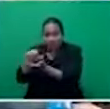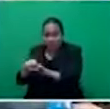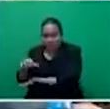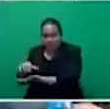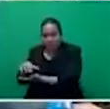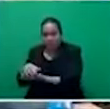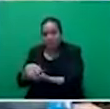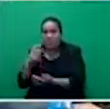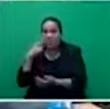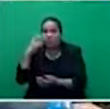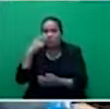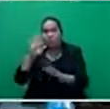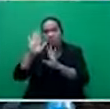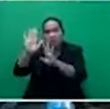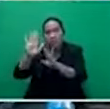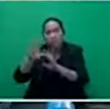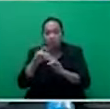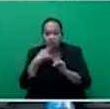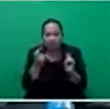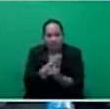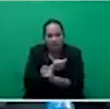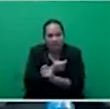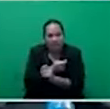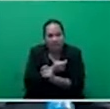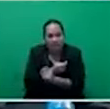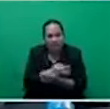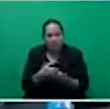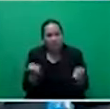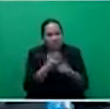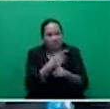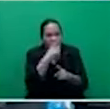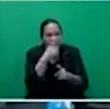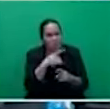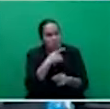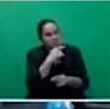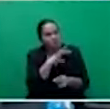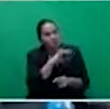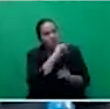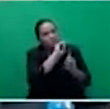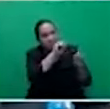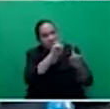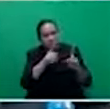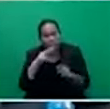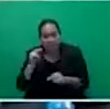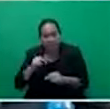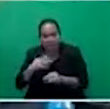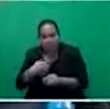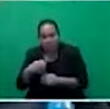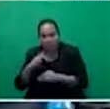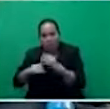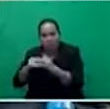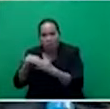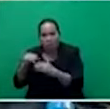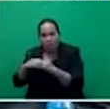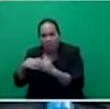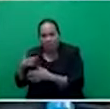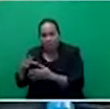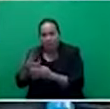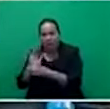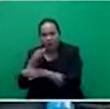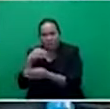our borrowing methodology. We change the people we borrow from. We need to build our foreign reserves. Otherwise, we won't have foreign reserves.